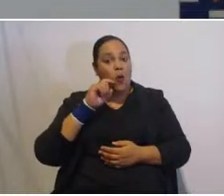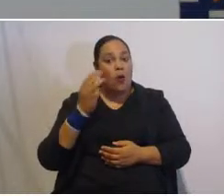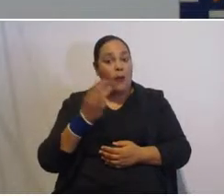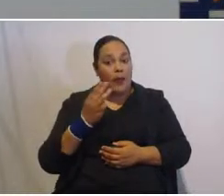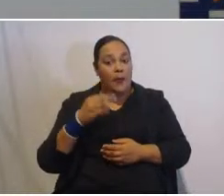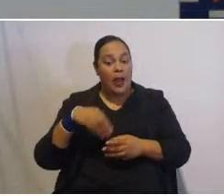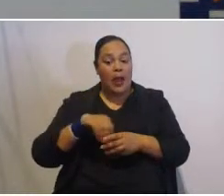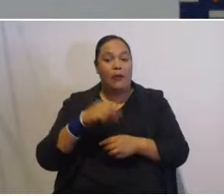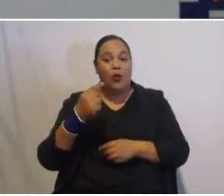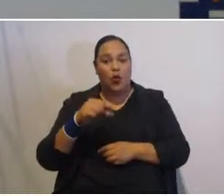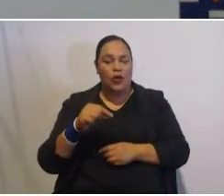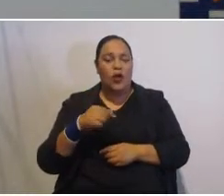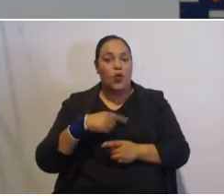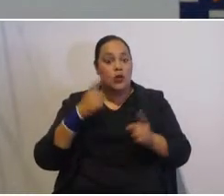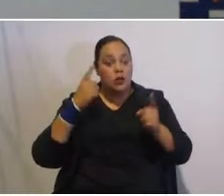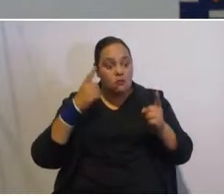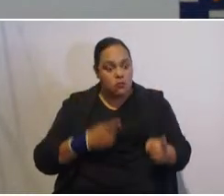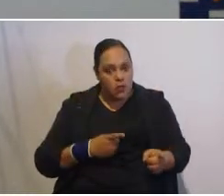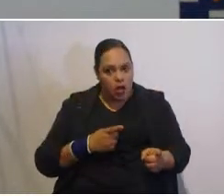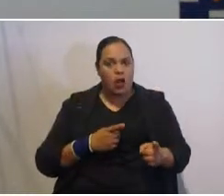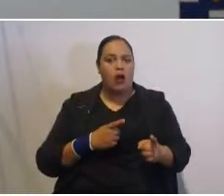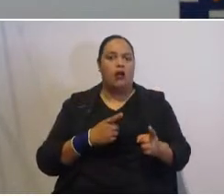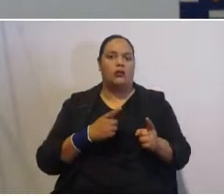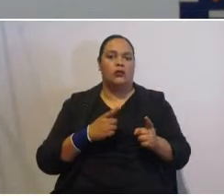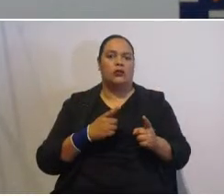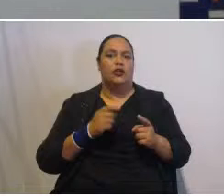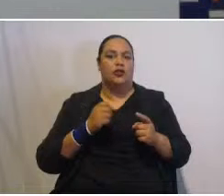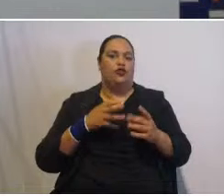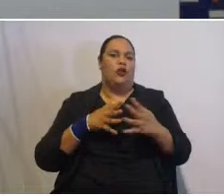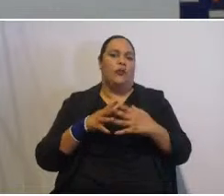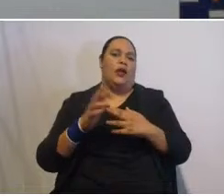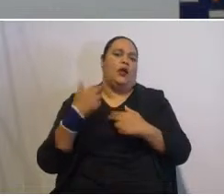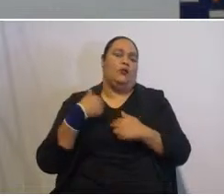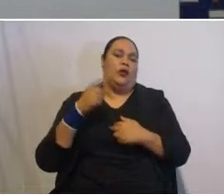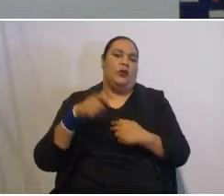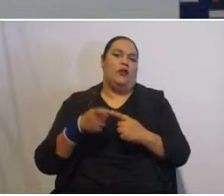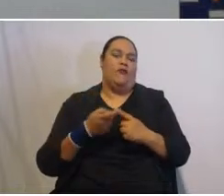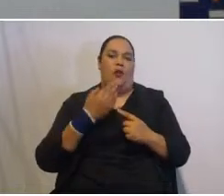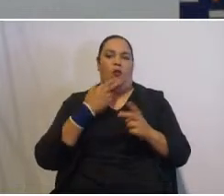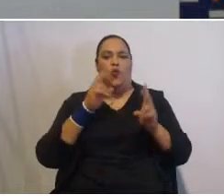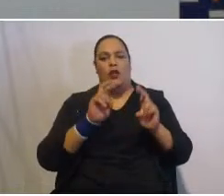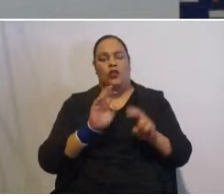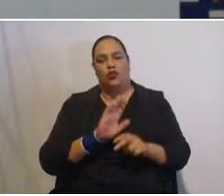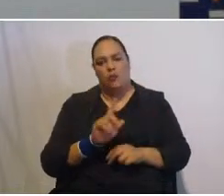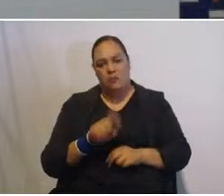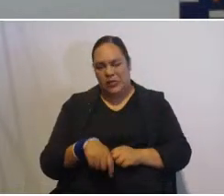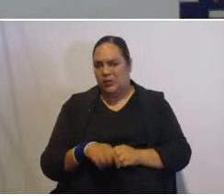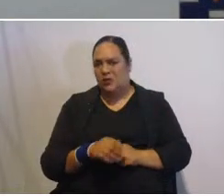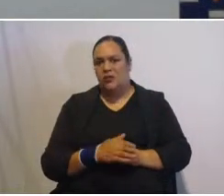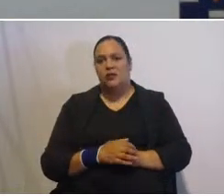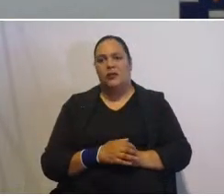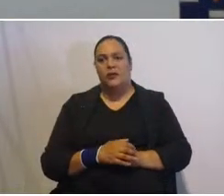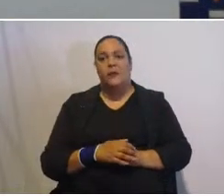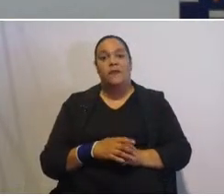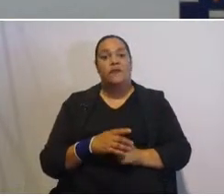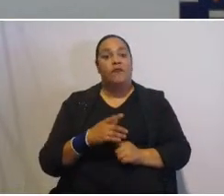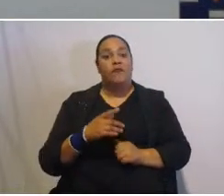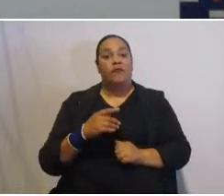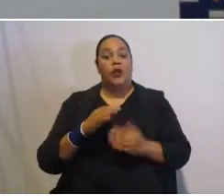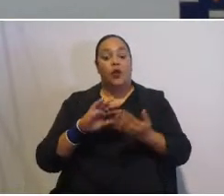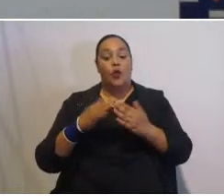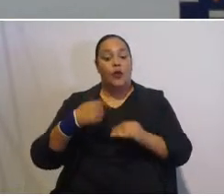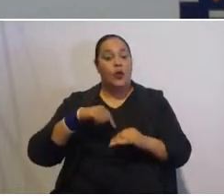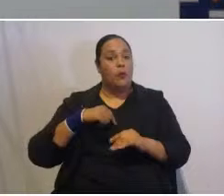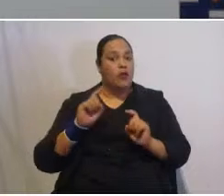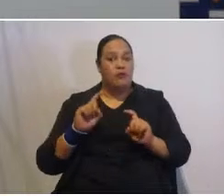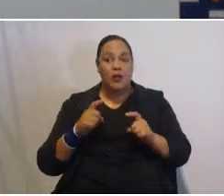of Kukuletu, we are demanding transparency and accountability from ESCOM. Our community can